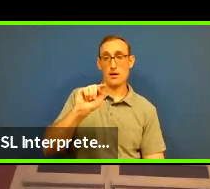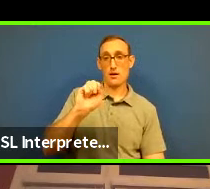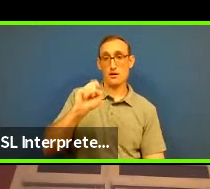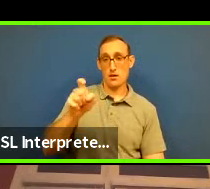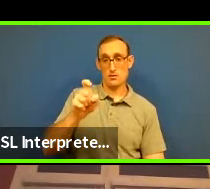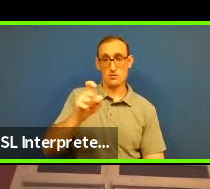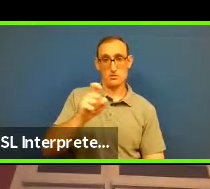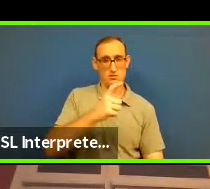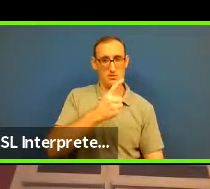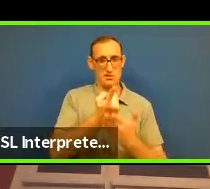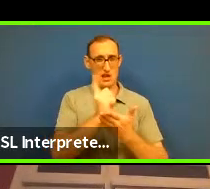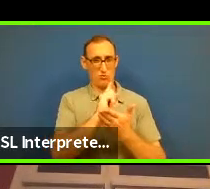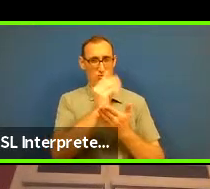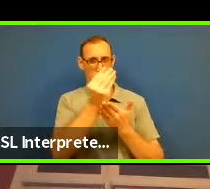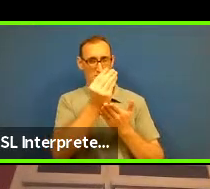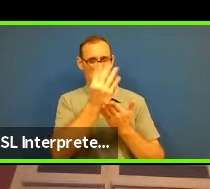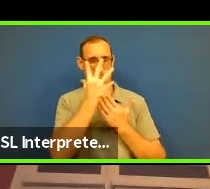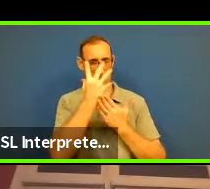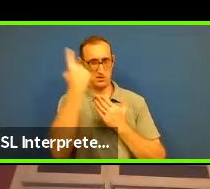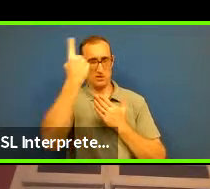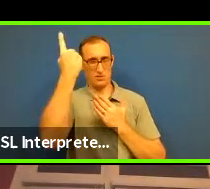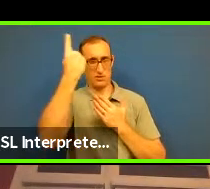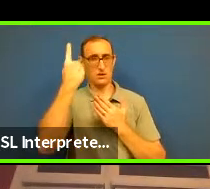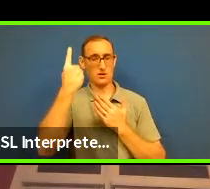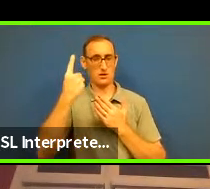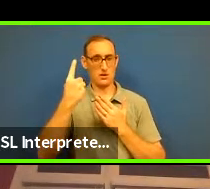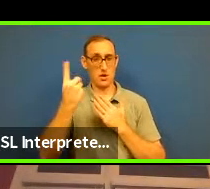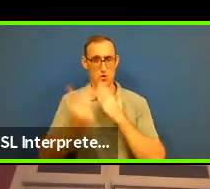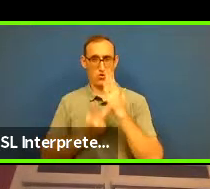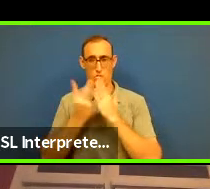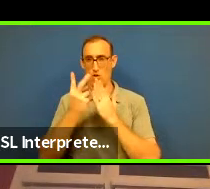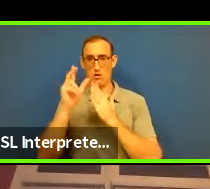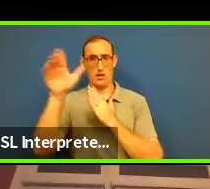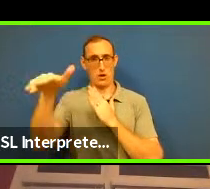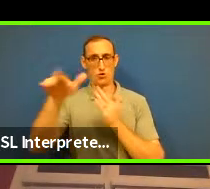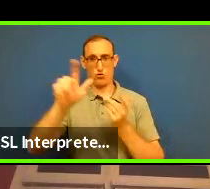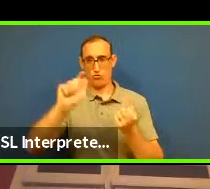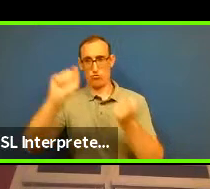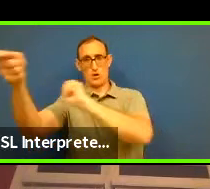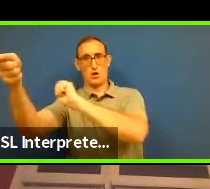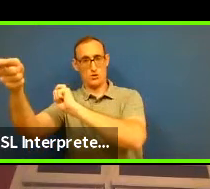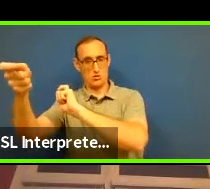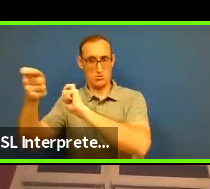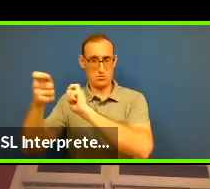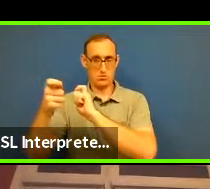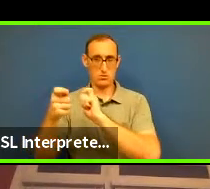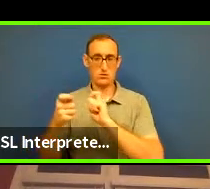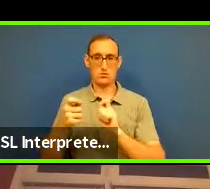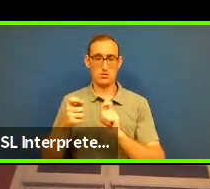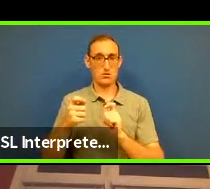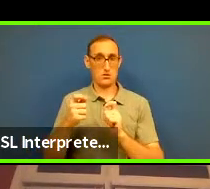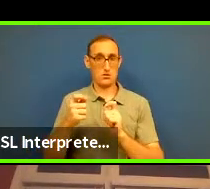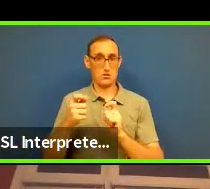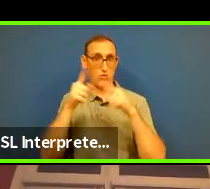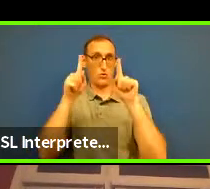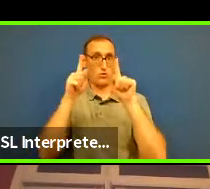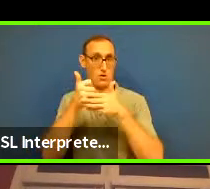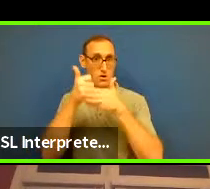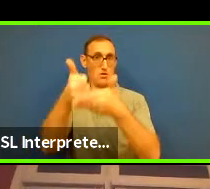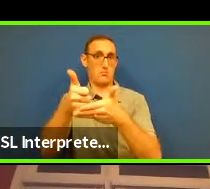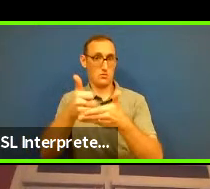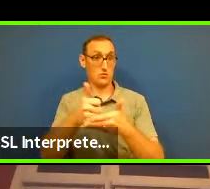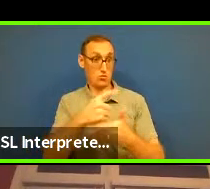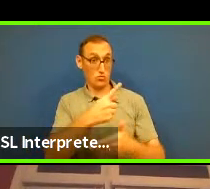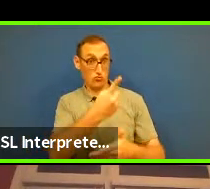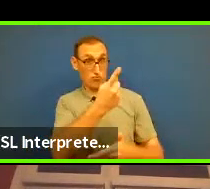2 hours of totally changing some aspects of the community forum, and it worked and it went well. And so